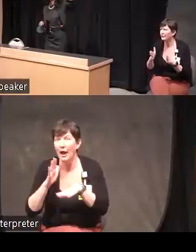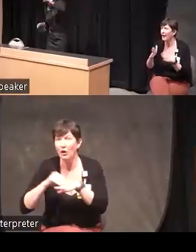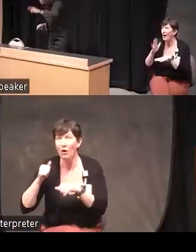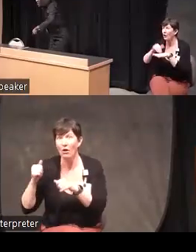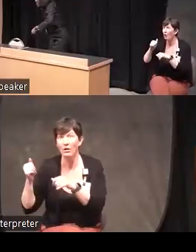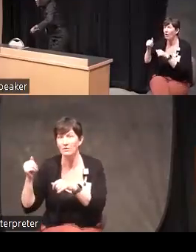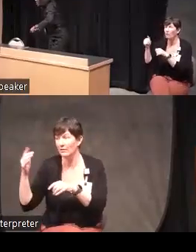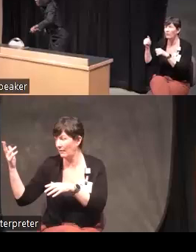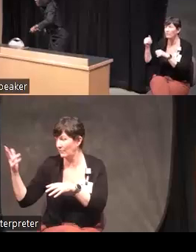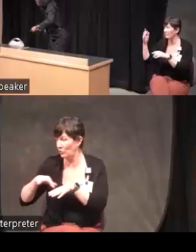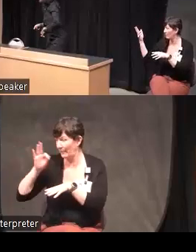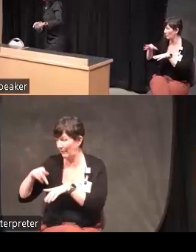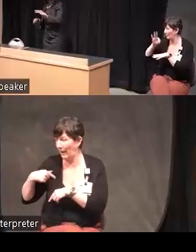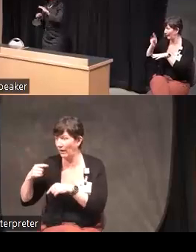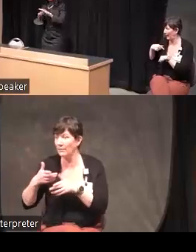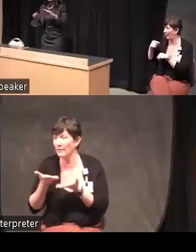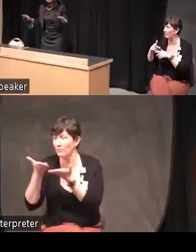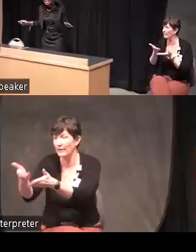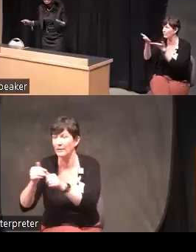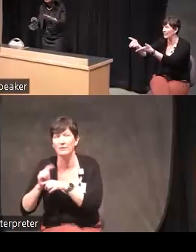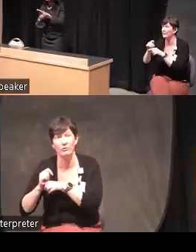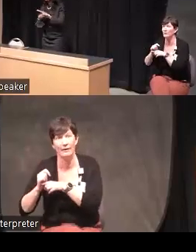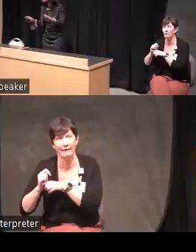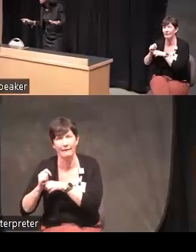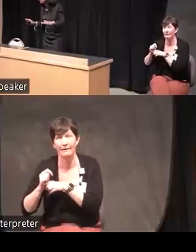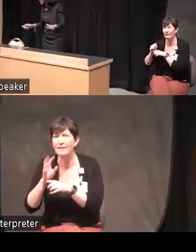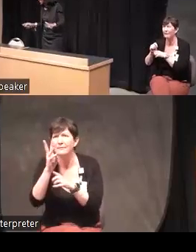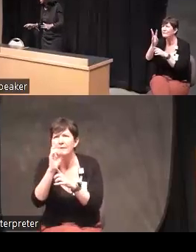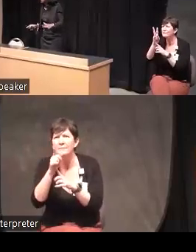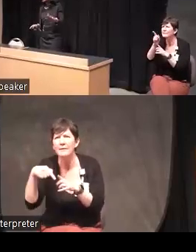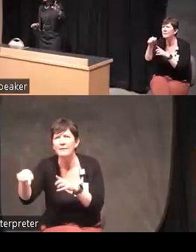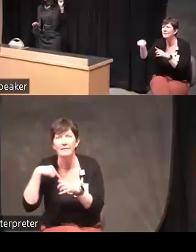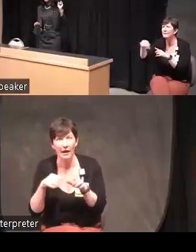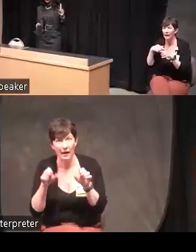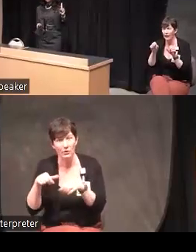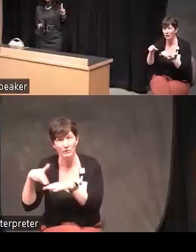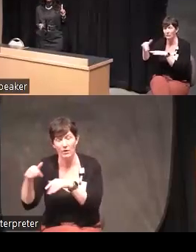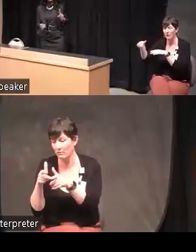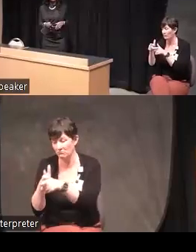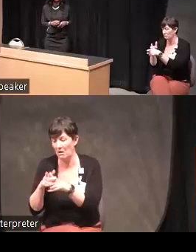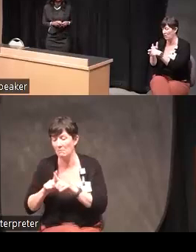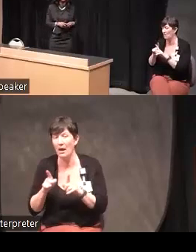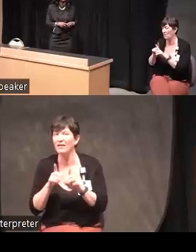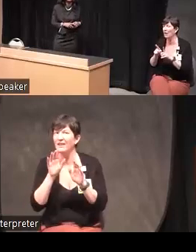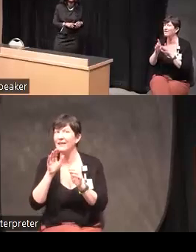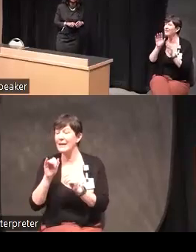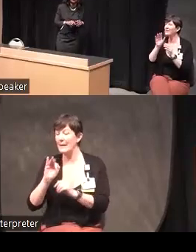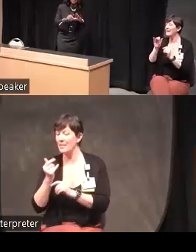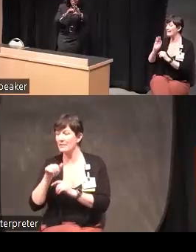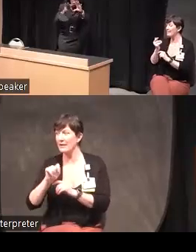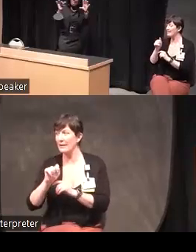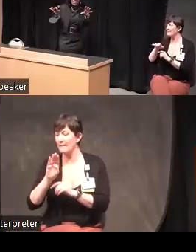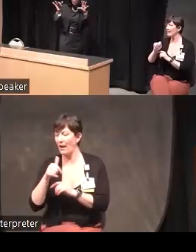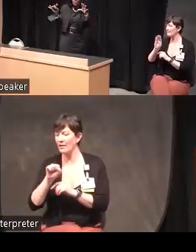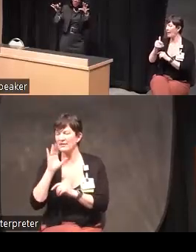beginning of the training run. It was 6 minutes away. And the story is important for implicit bias because I want